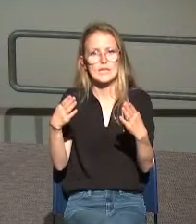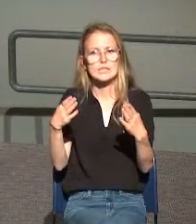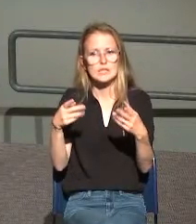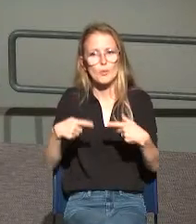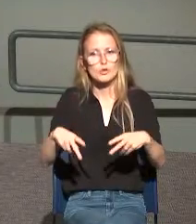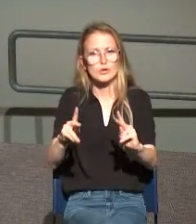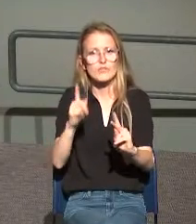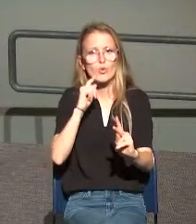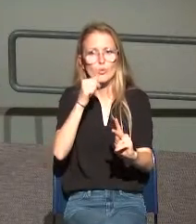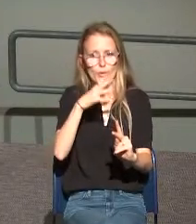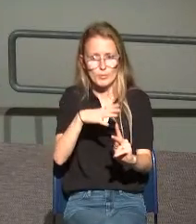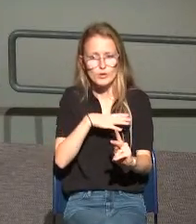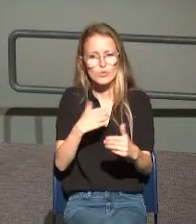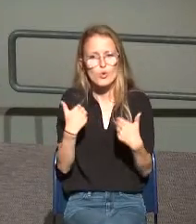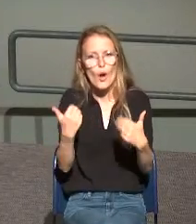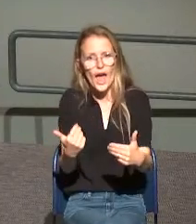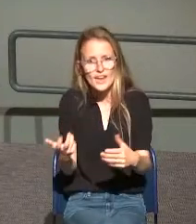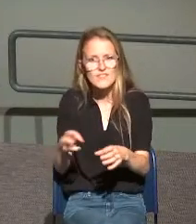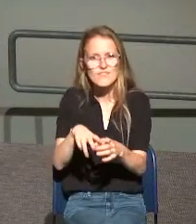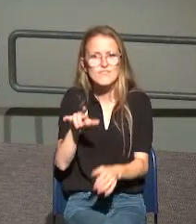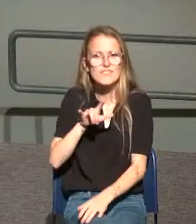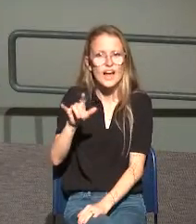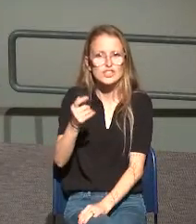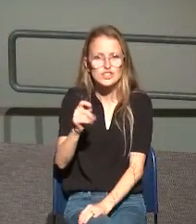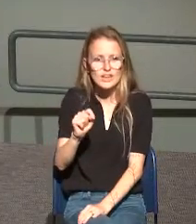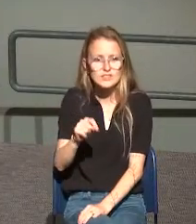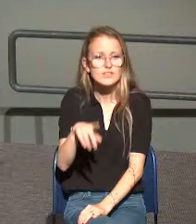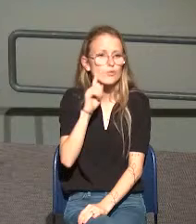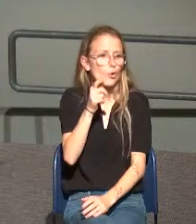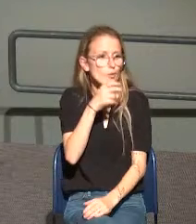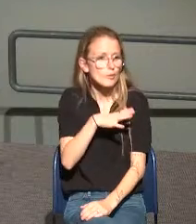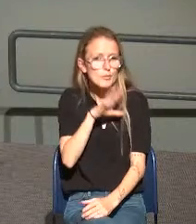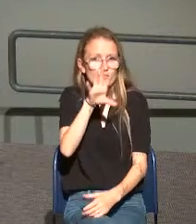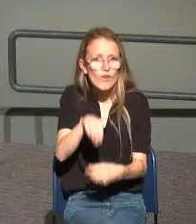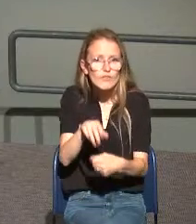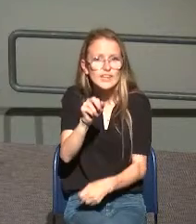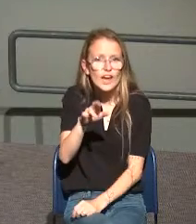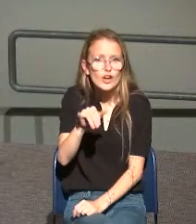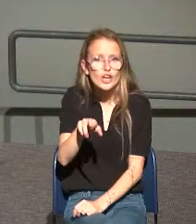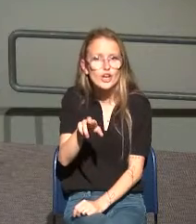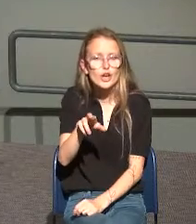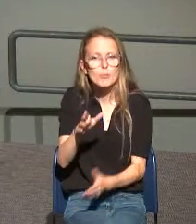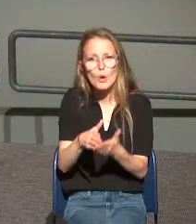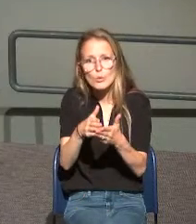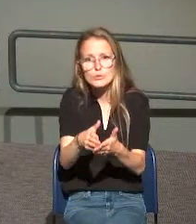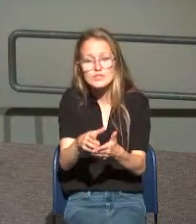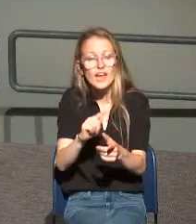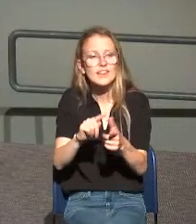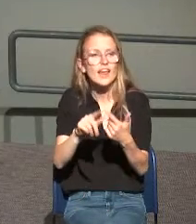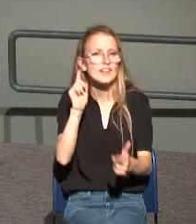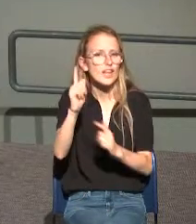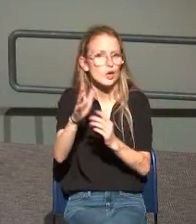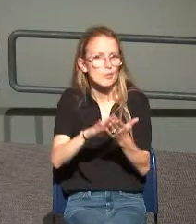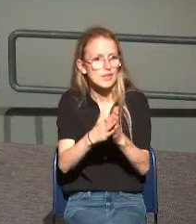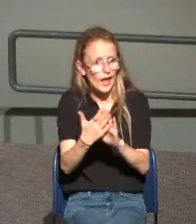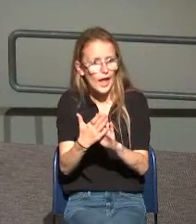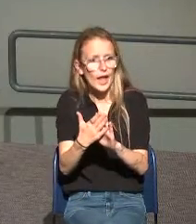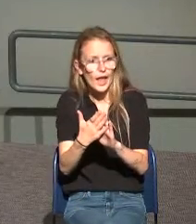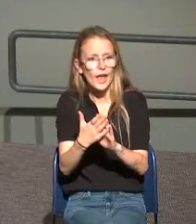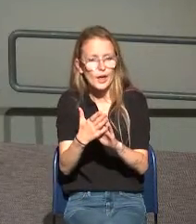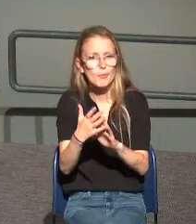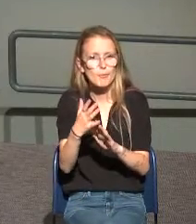carrier qualify, for women to serve on carriers. And then later, she was a driving force in the fight in